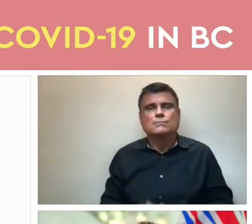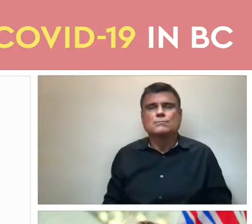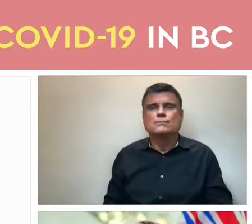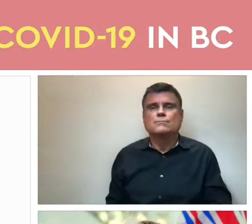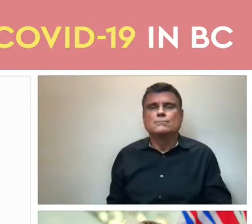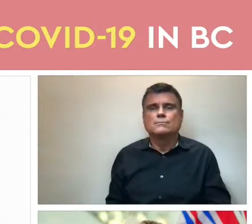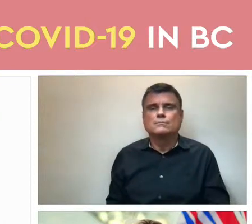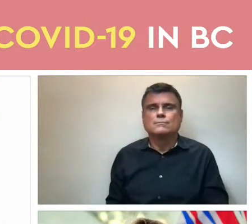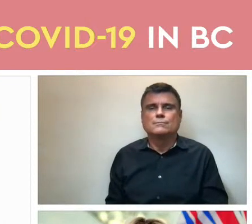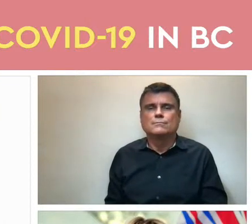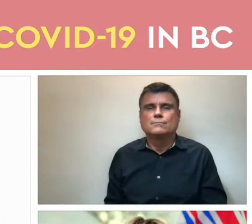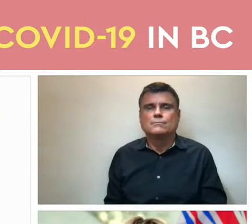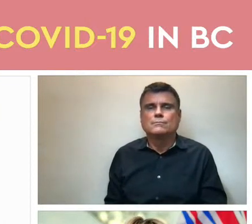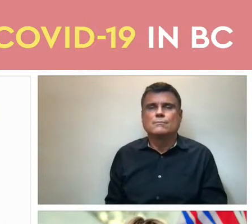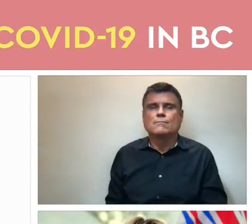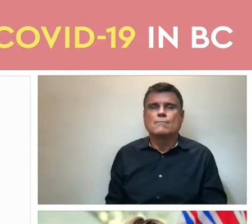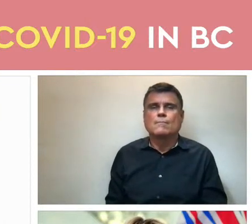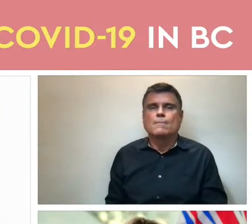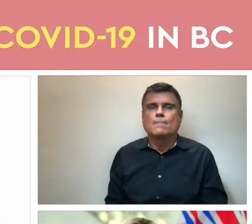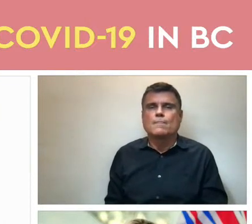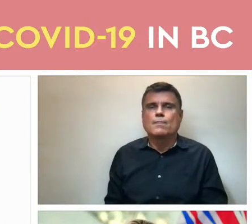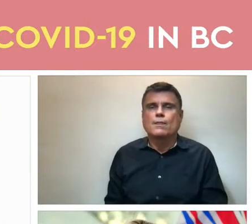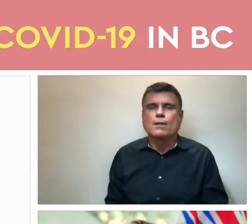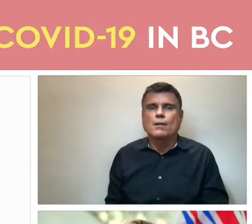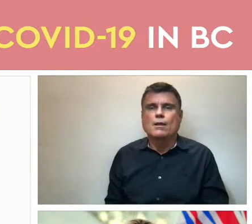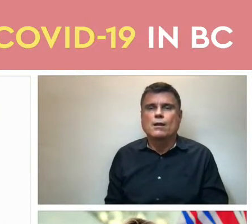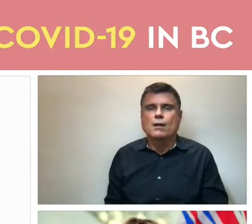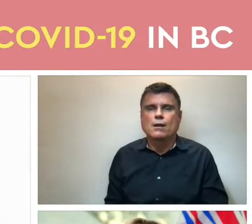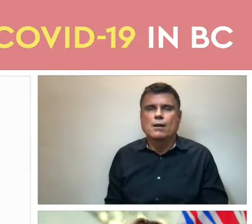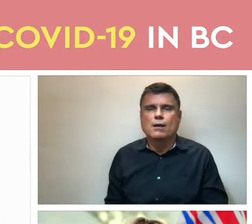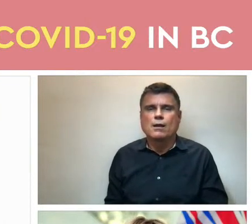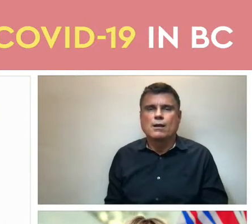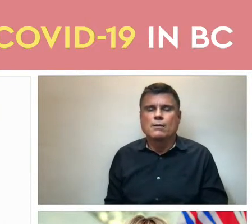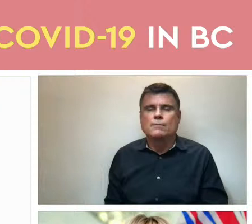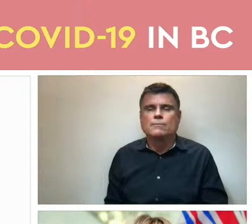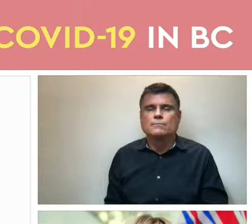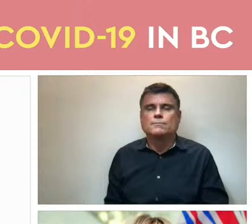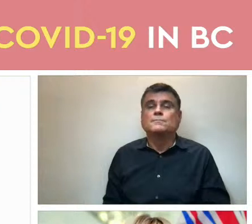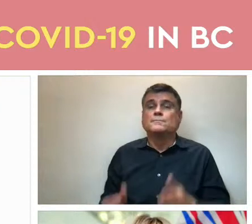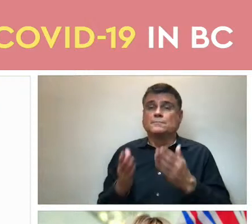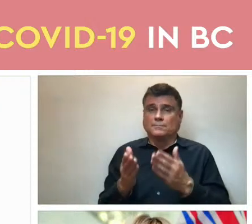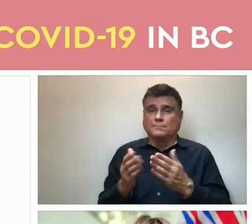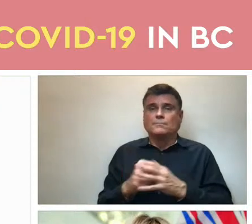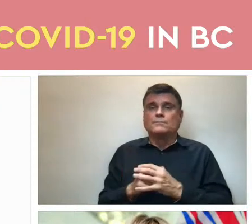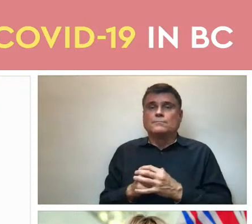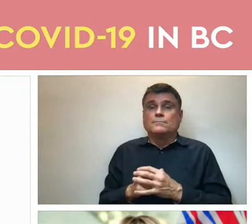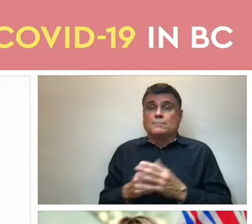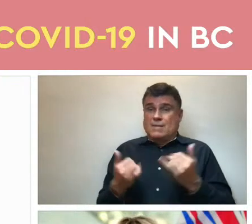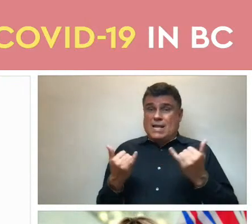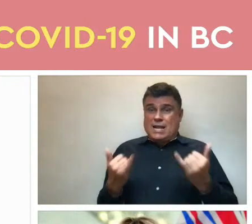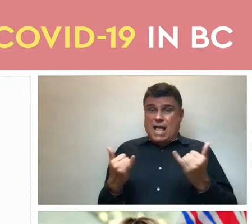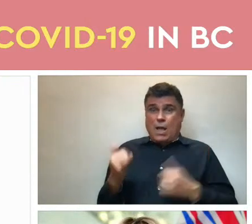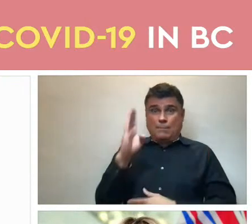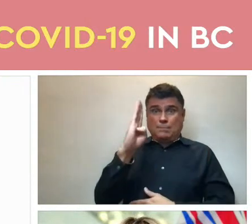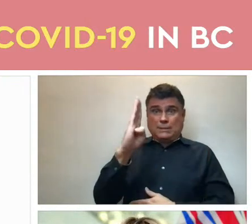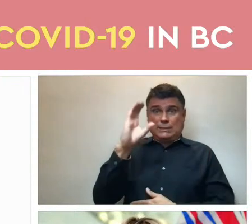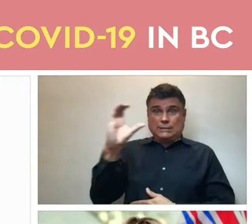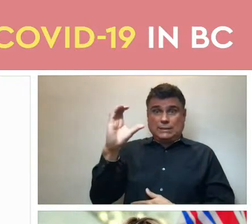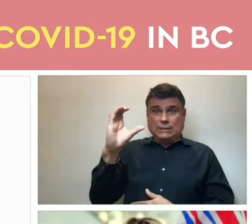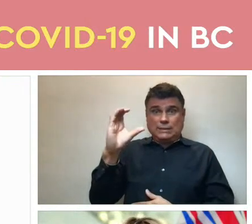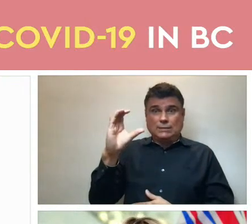Finally, I wanted to talk a little bit about one of the other surveillance tools that we've developed and are using here in BC, and I mentioned this last week, and